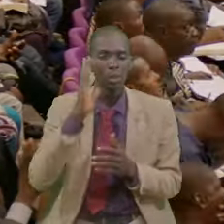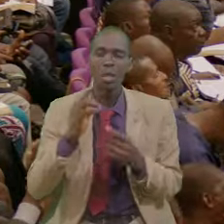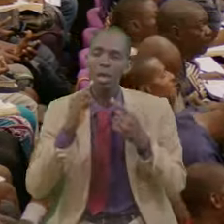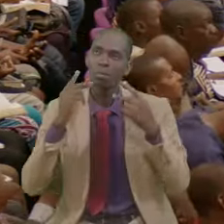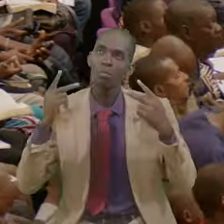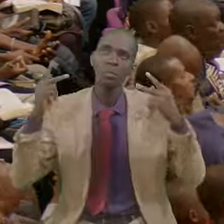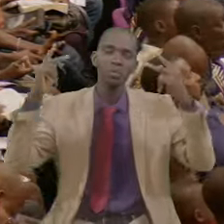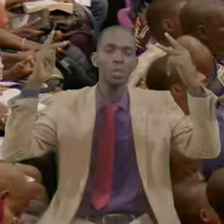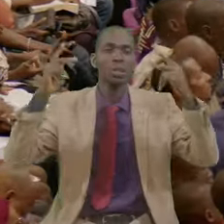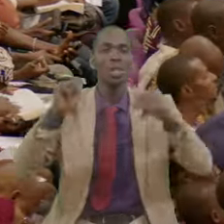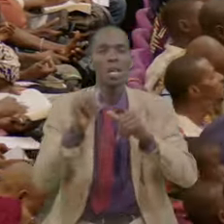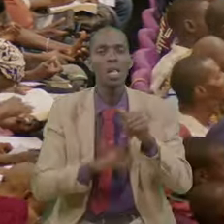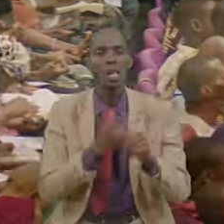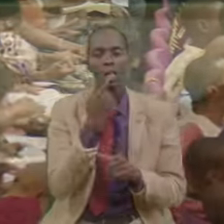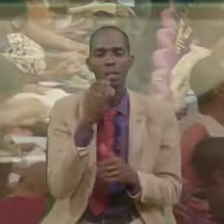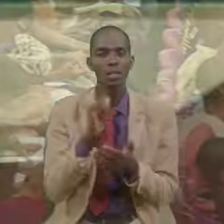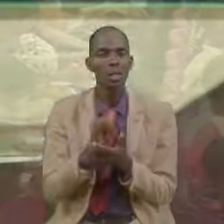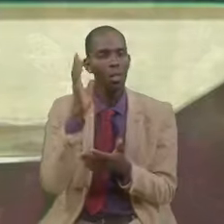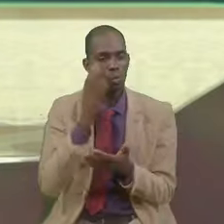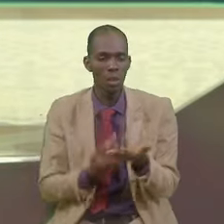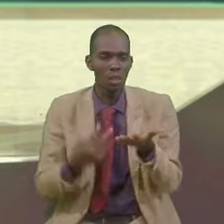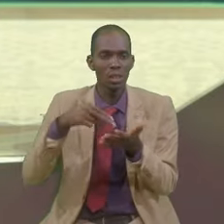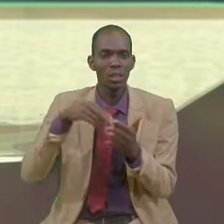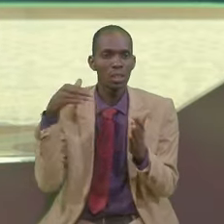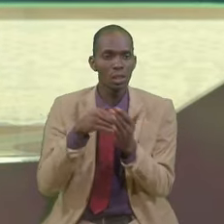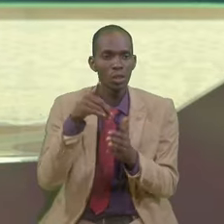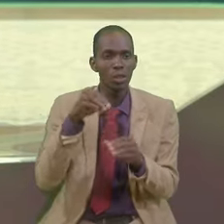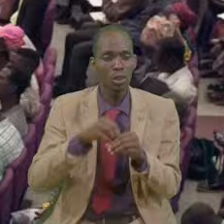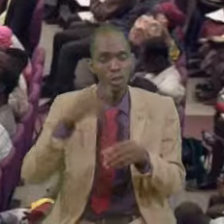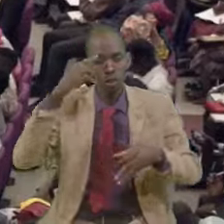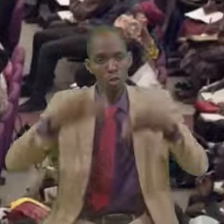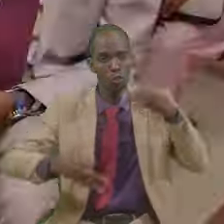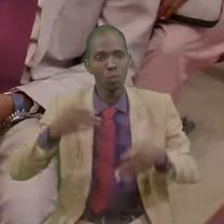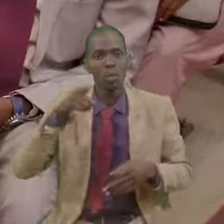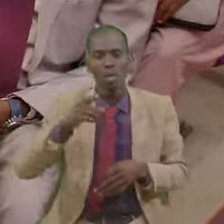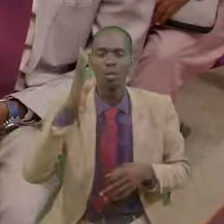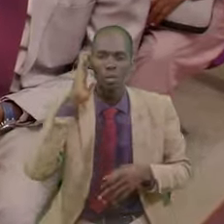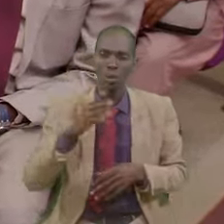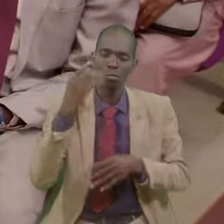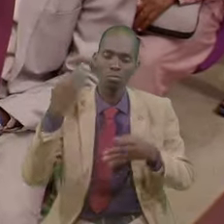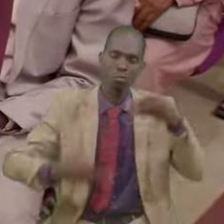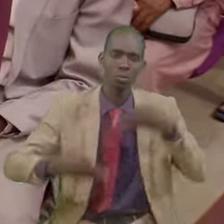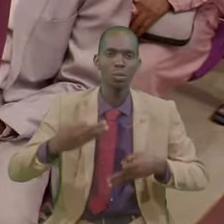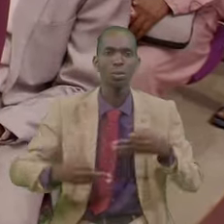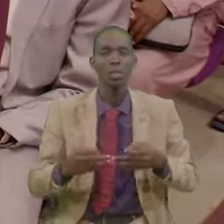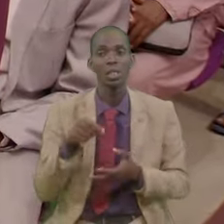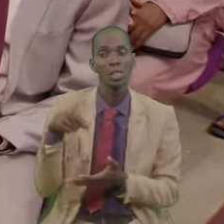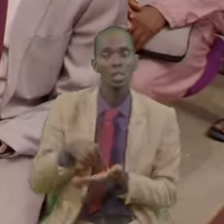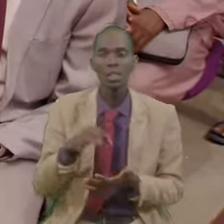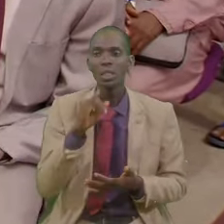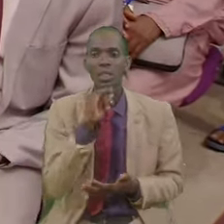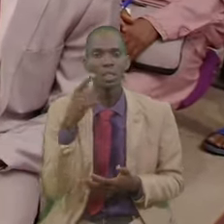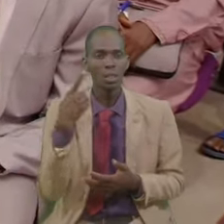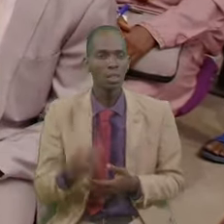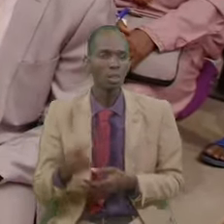every tongue that shall rise against thee in judgment, thou shalt condemn. This is the heritage